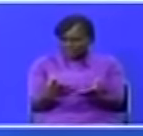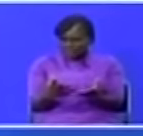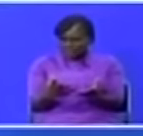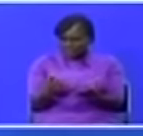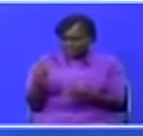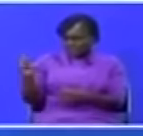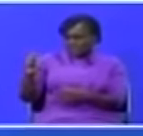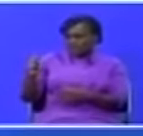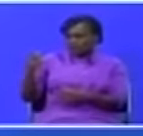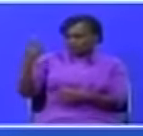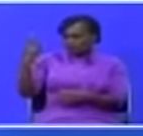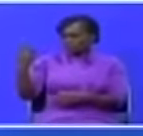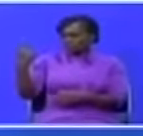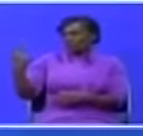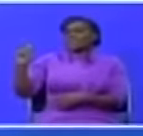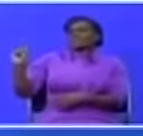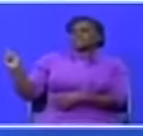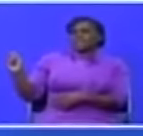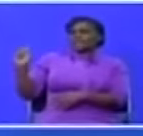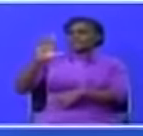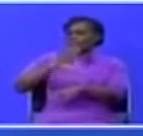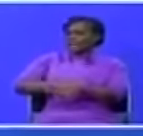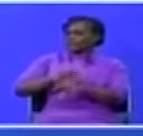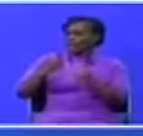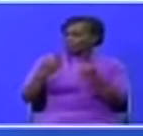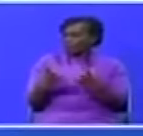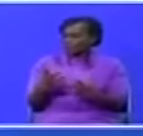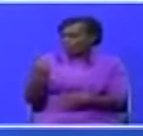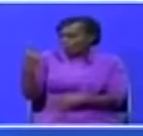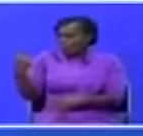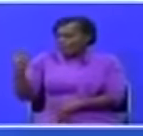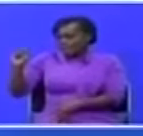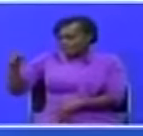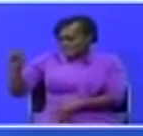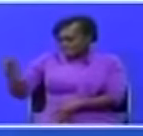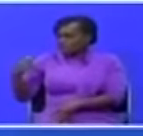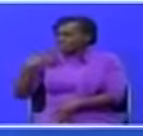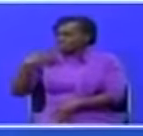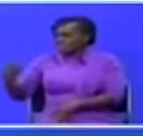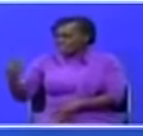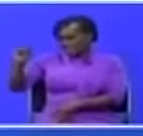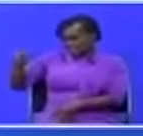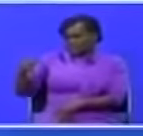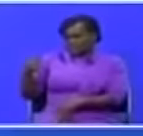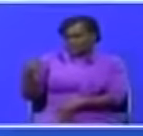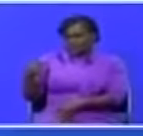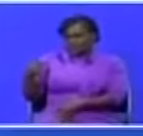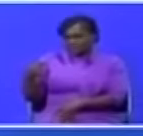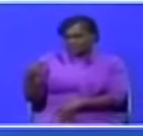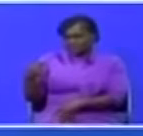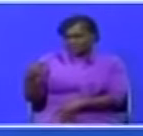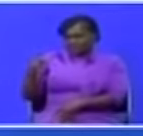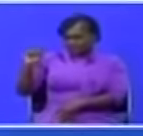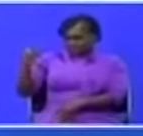tan 41, tukapata milioni moja na laki tatu na bla bla. At